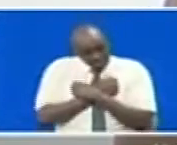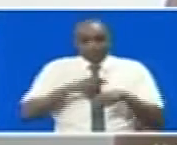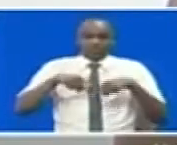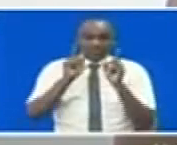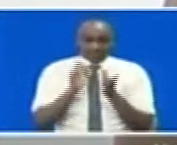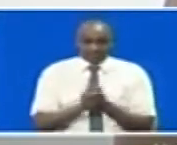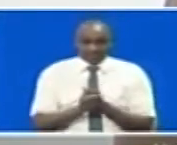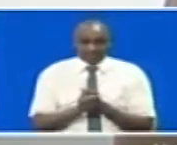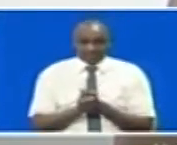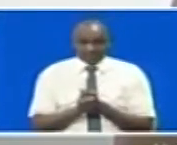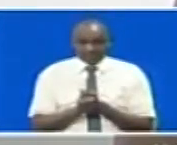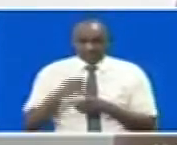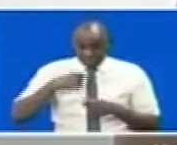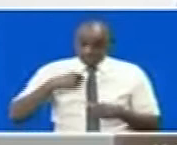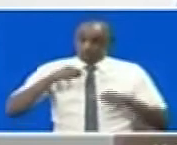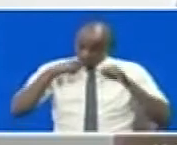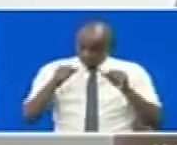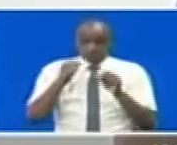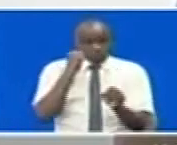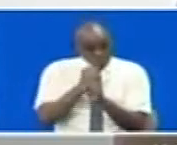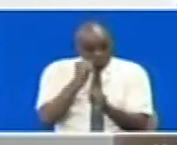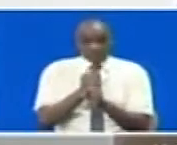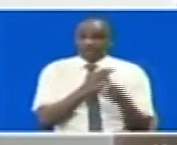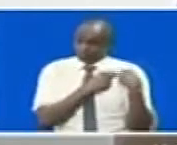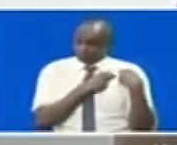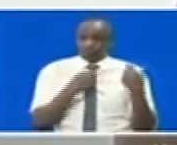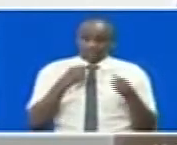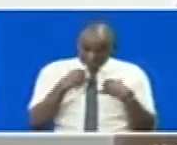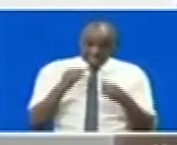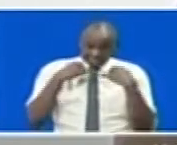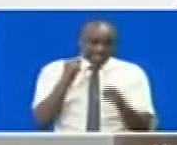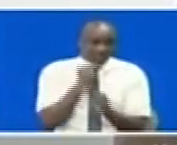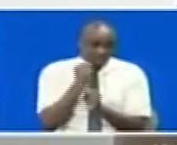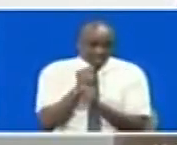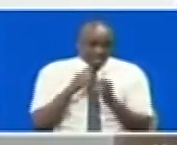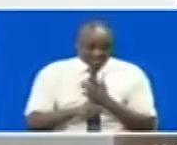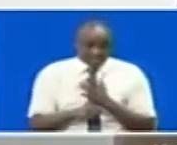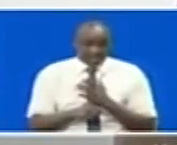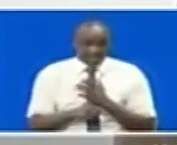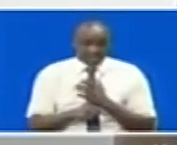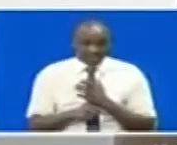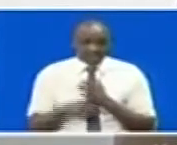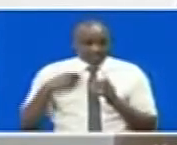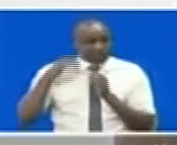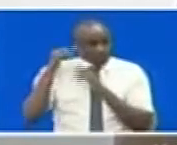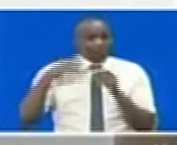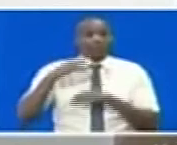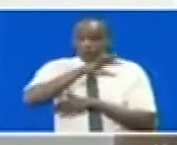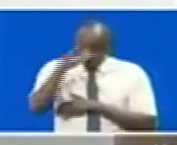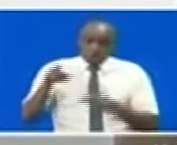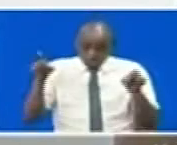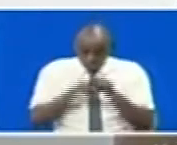thyself. I'll continue to do what I can, and I hope everybody